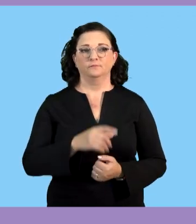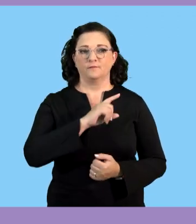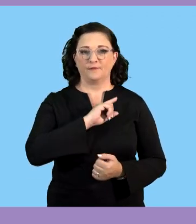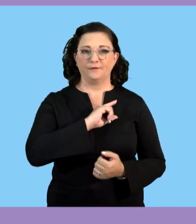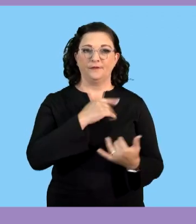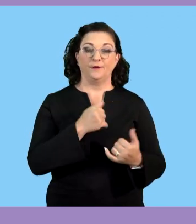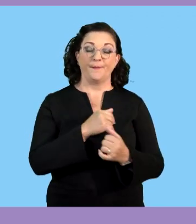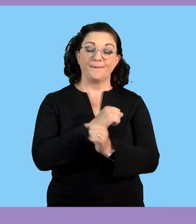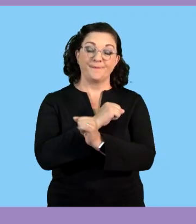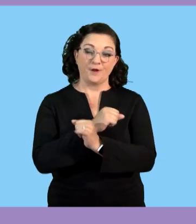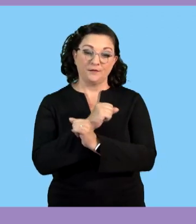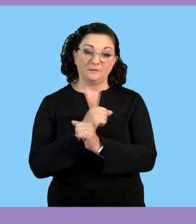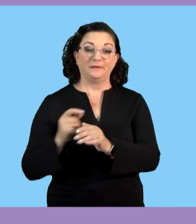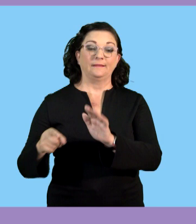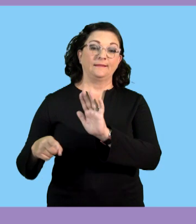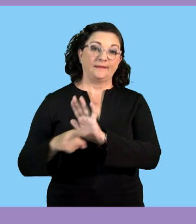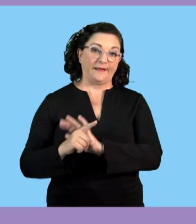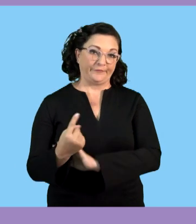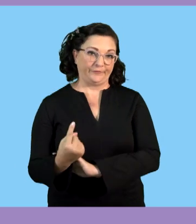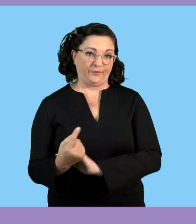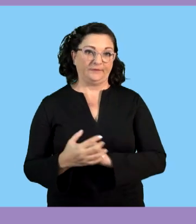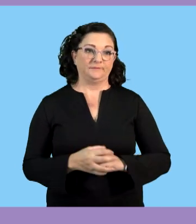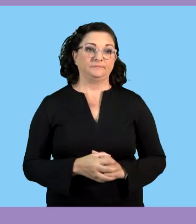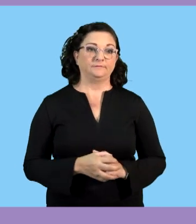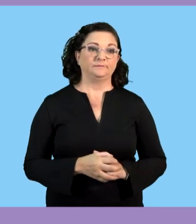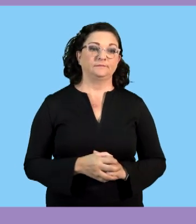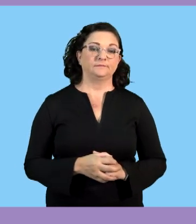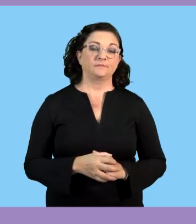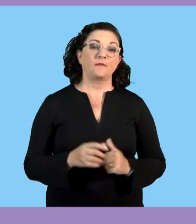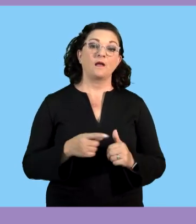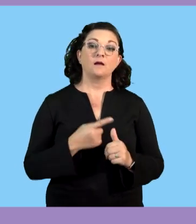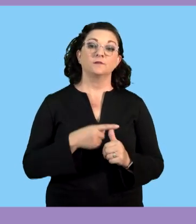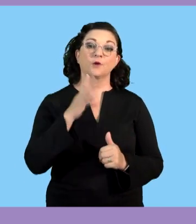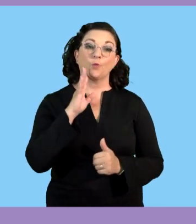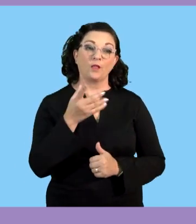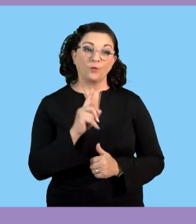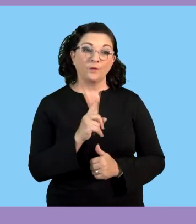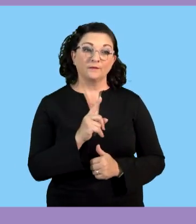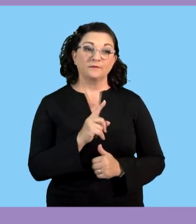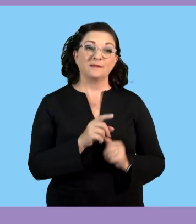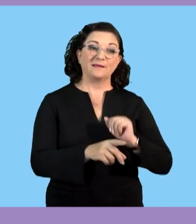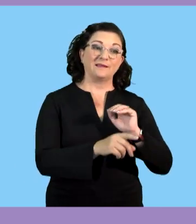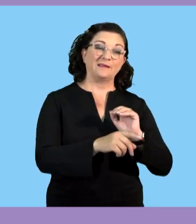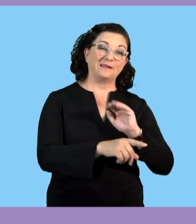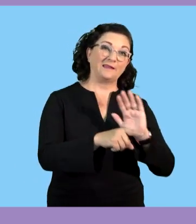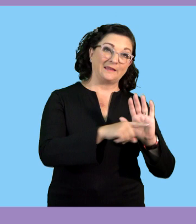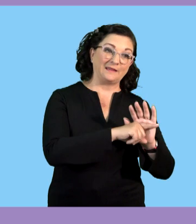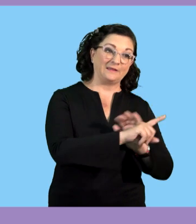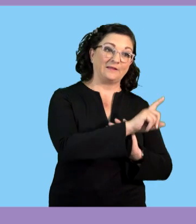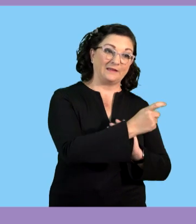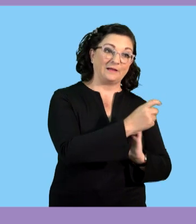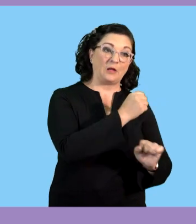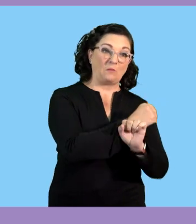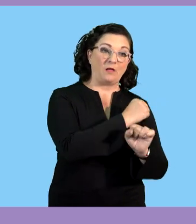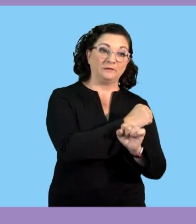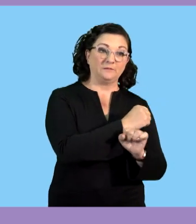here, we will be multiplying by a negative 1. So what is going to happen here? We have a negative x multiplied by a negative